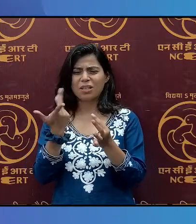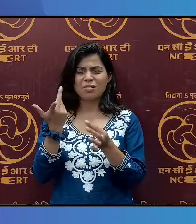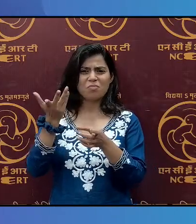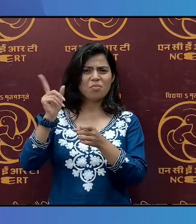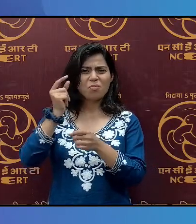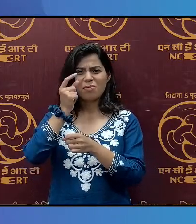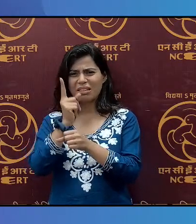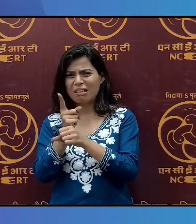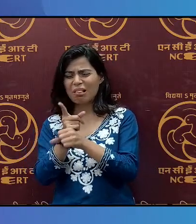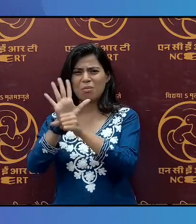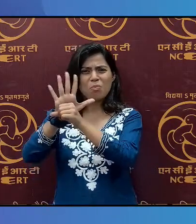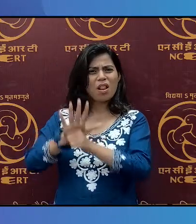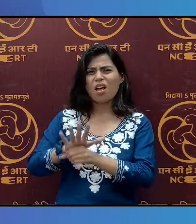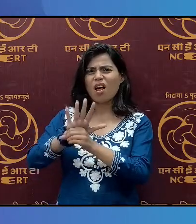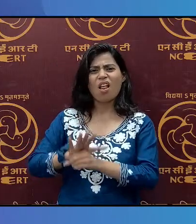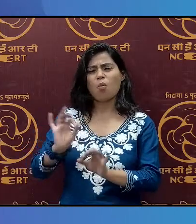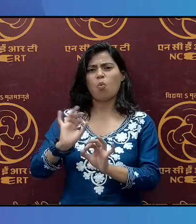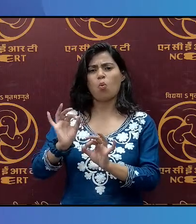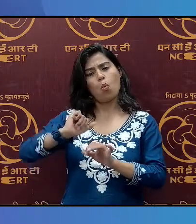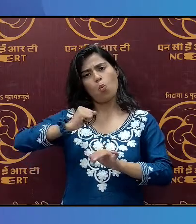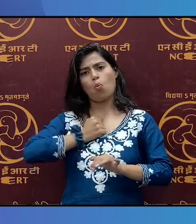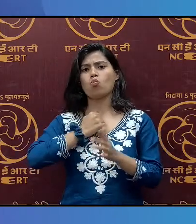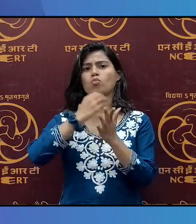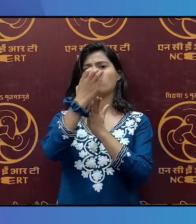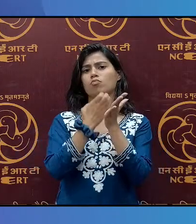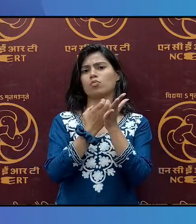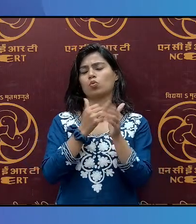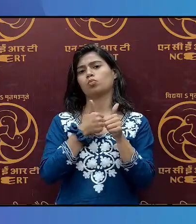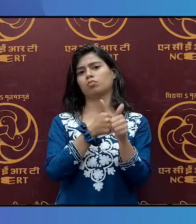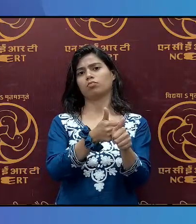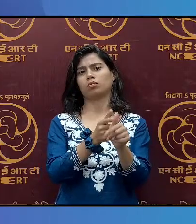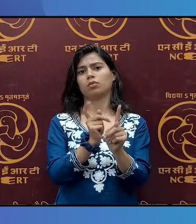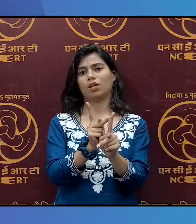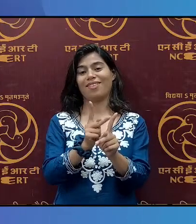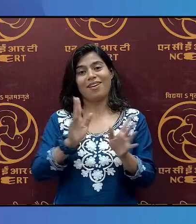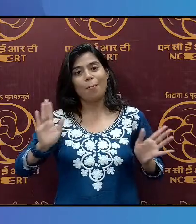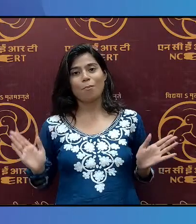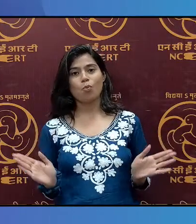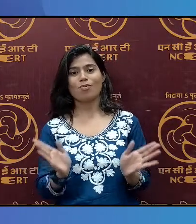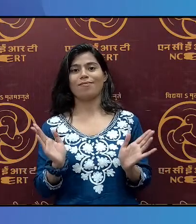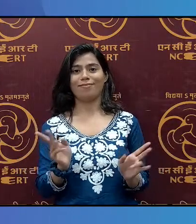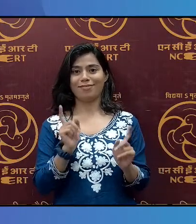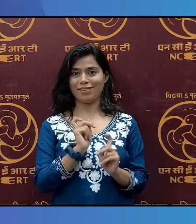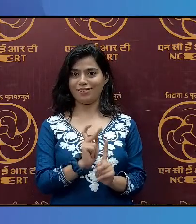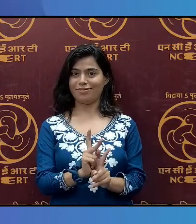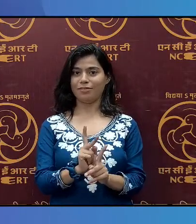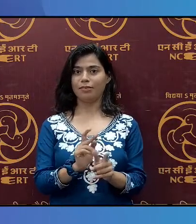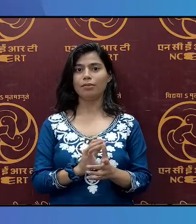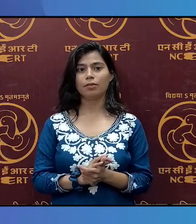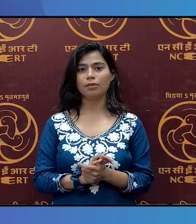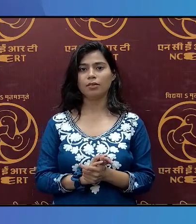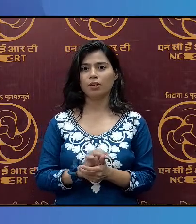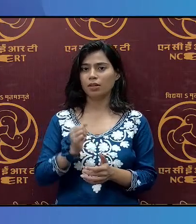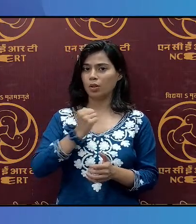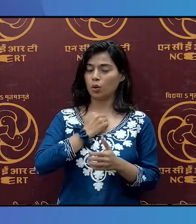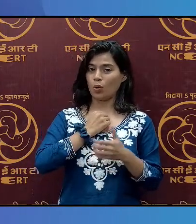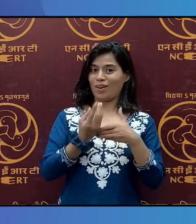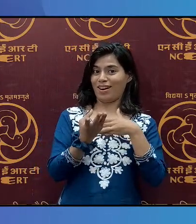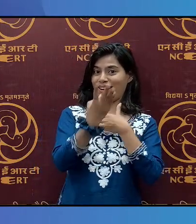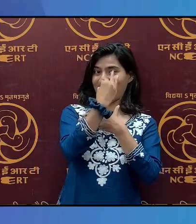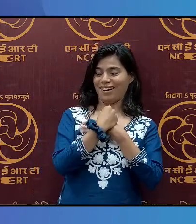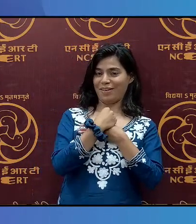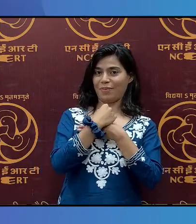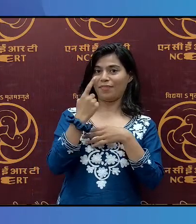other external agencies. So you have been motivated internally. You are internally